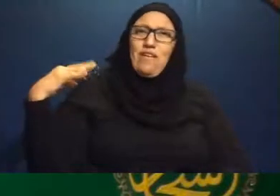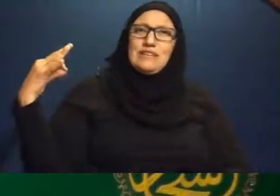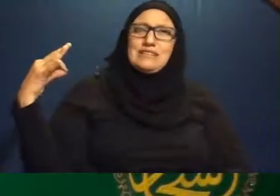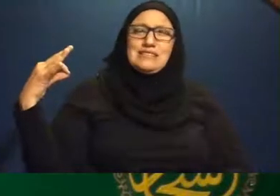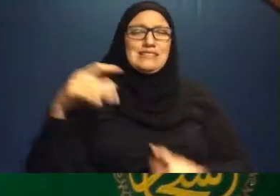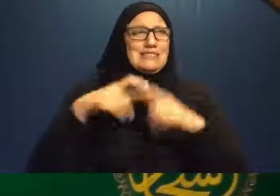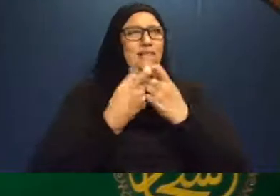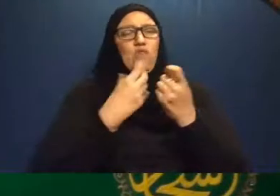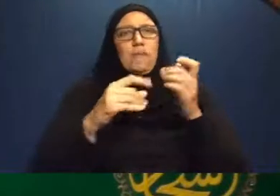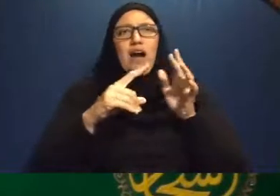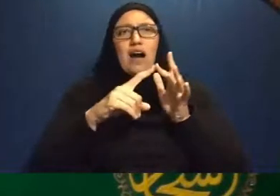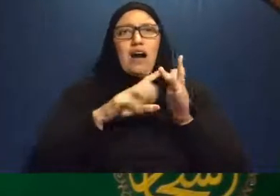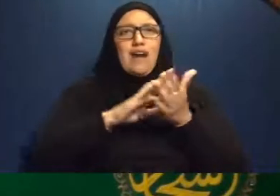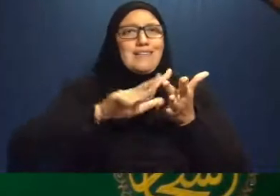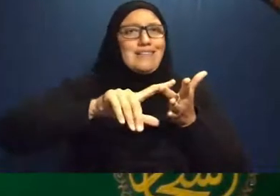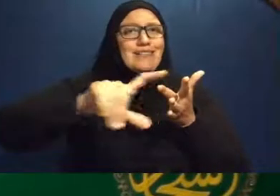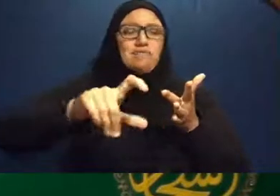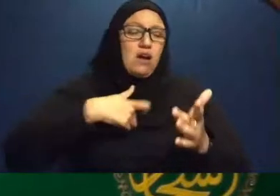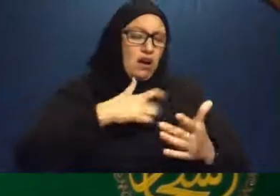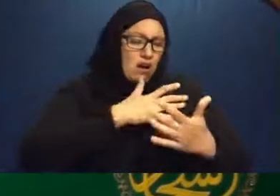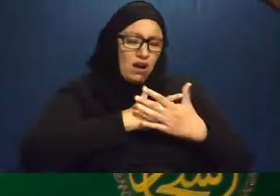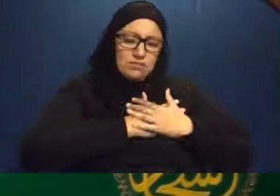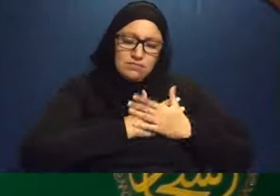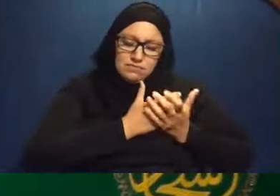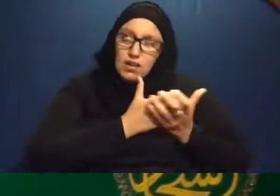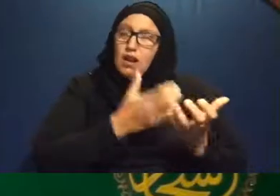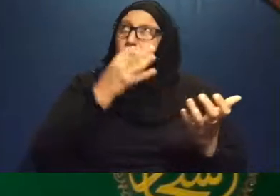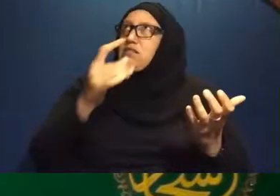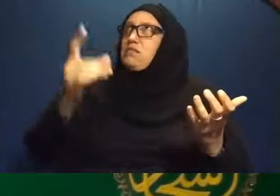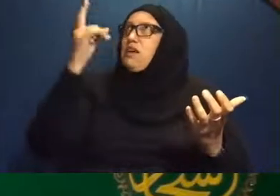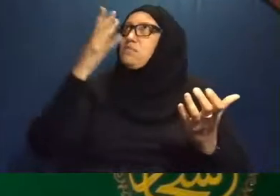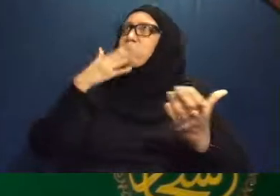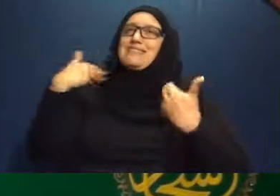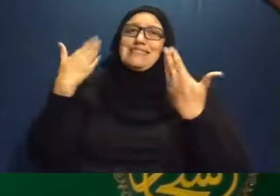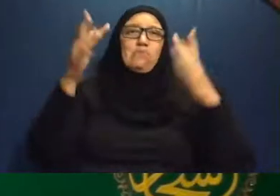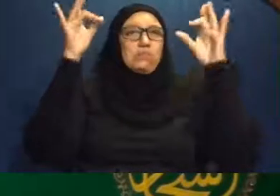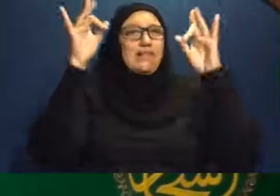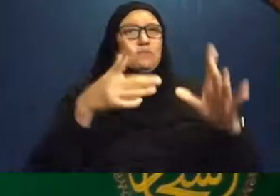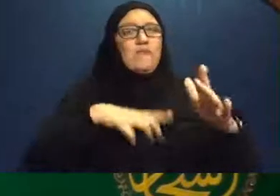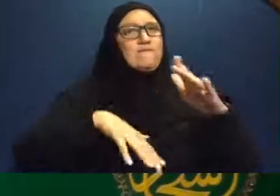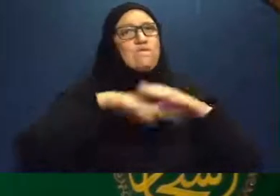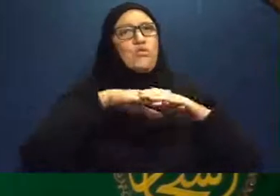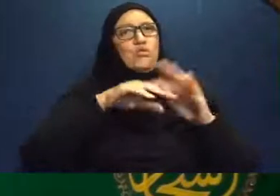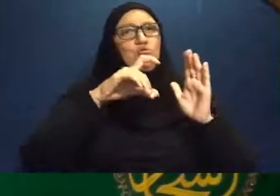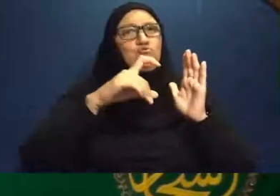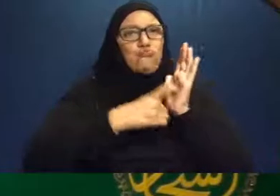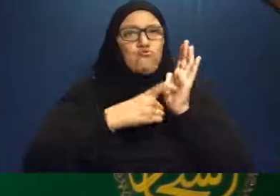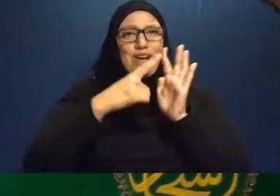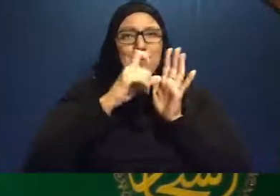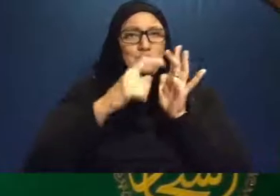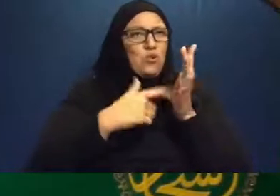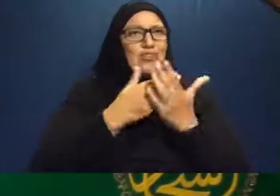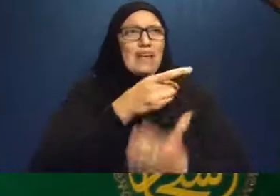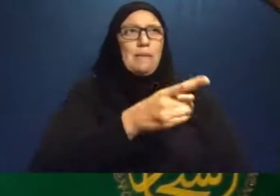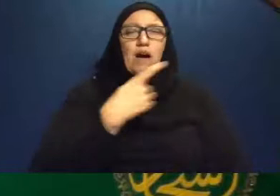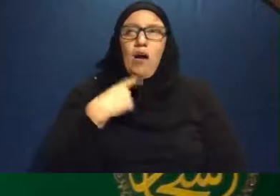the dedicated volunteer team at Imam Hussein Islamic Center, really from the bottom of my heart, Jazahumullah Khairah, full credit goes to them. I